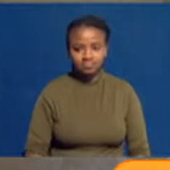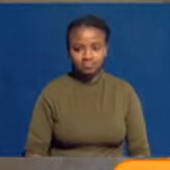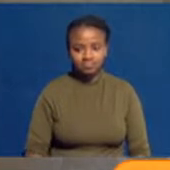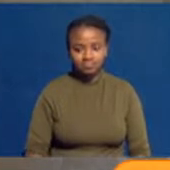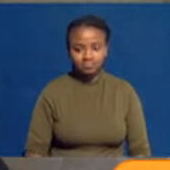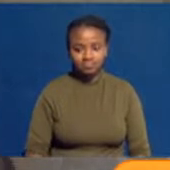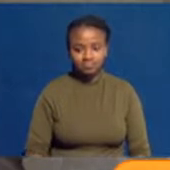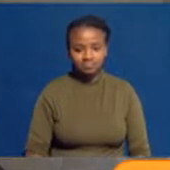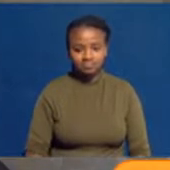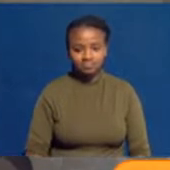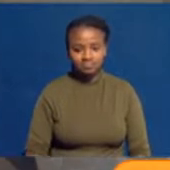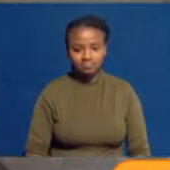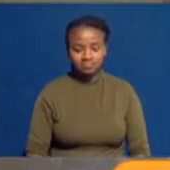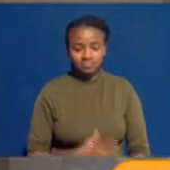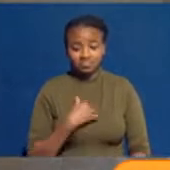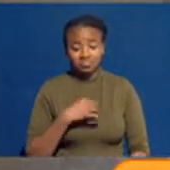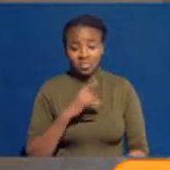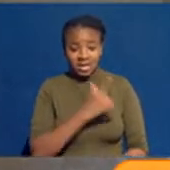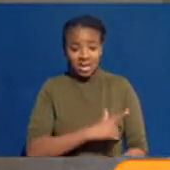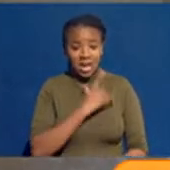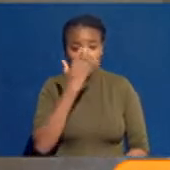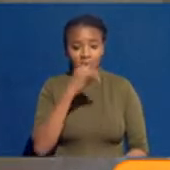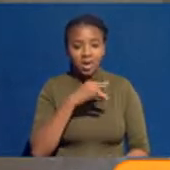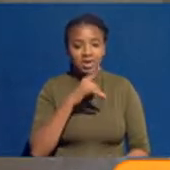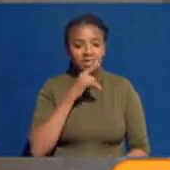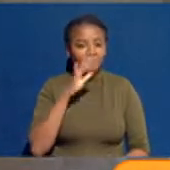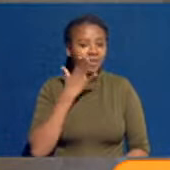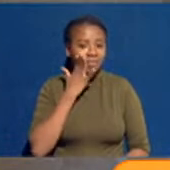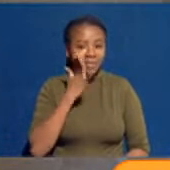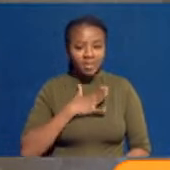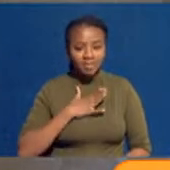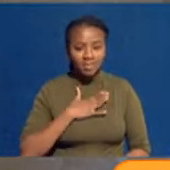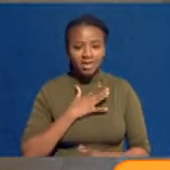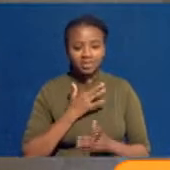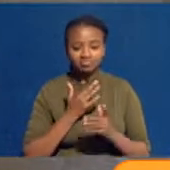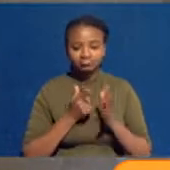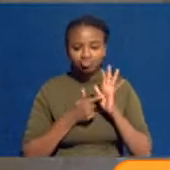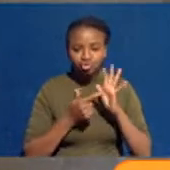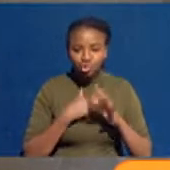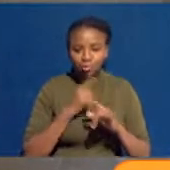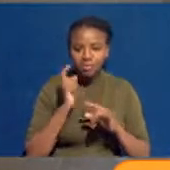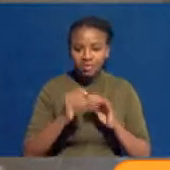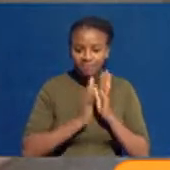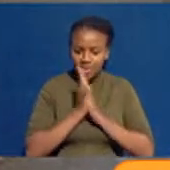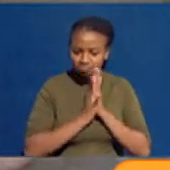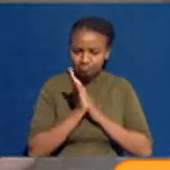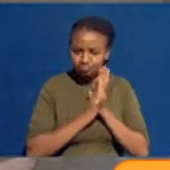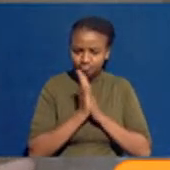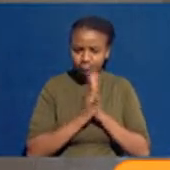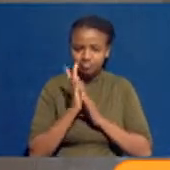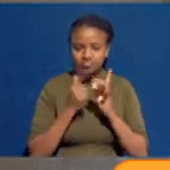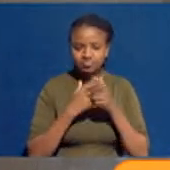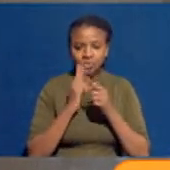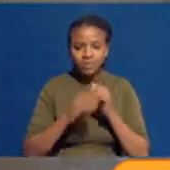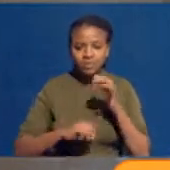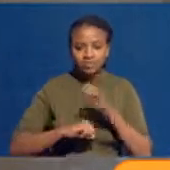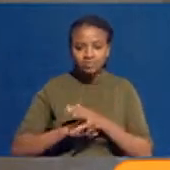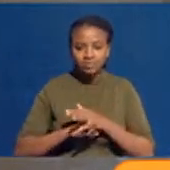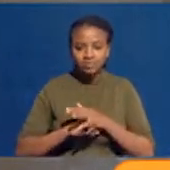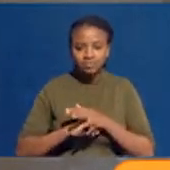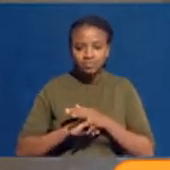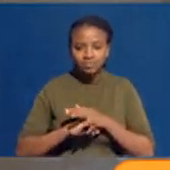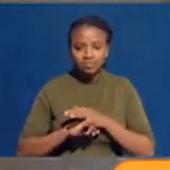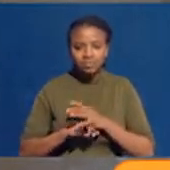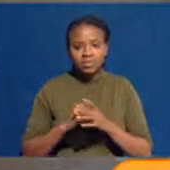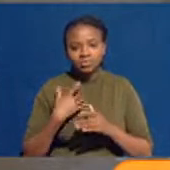And they allowed me to maintain that enthusiasm I had about the world. And I was the third of three children, and so I got